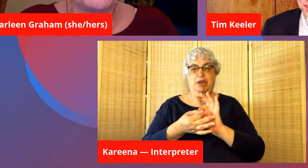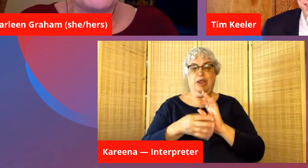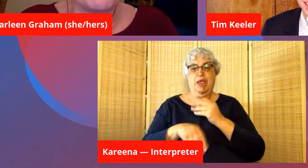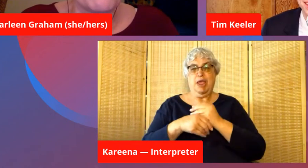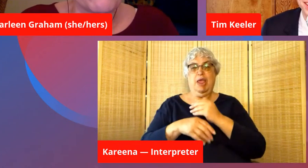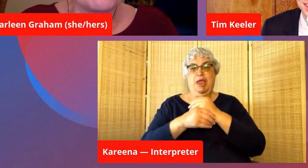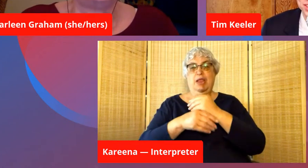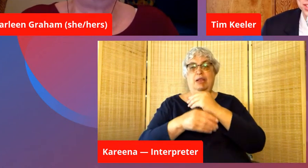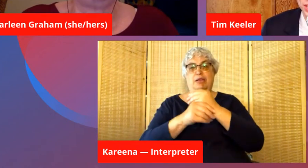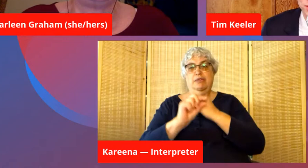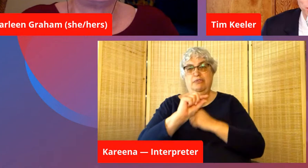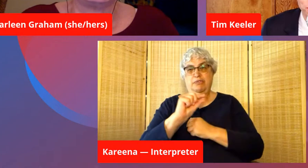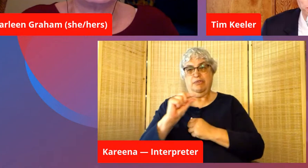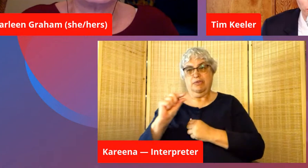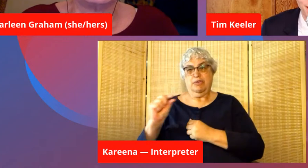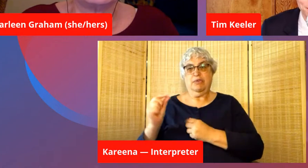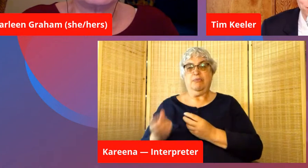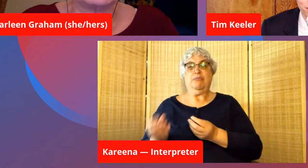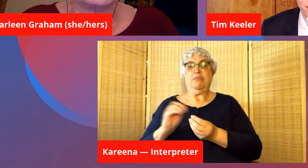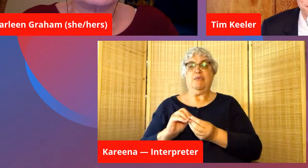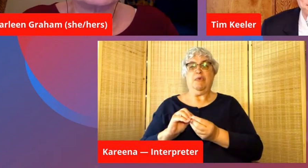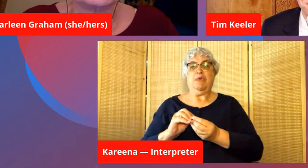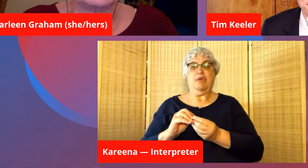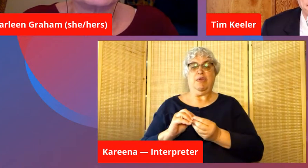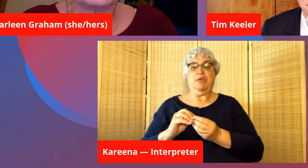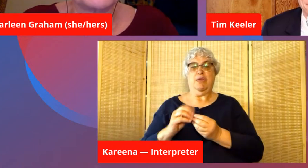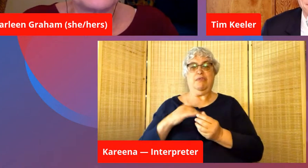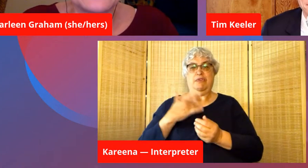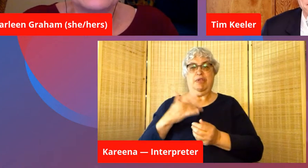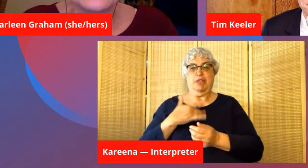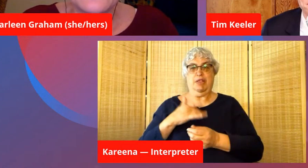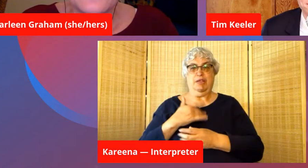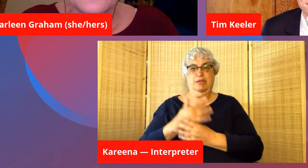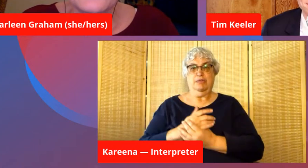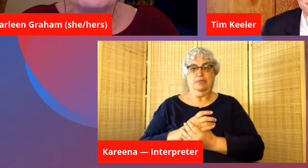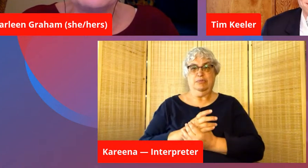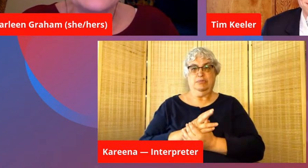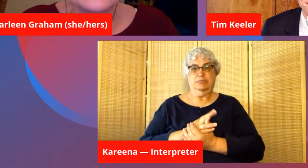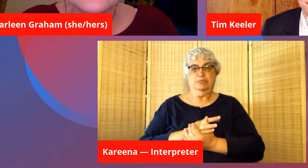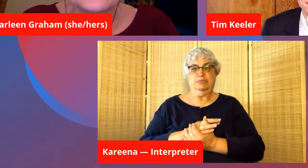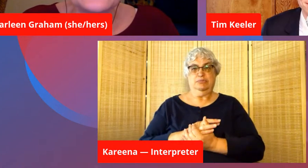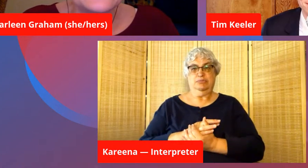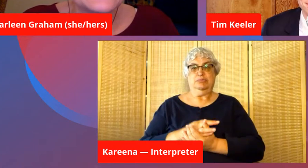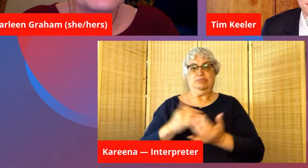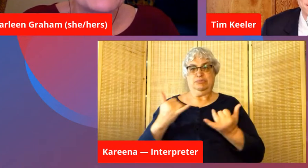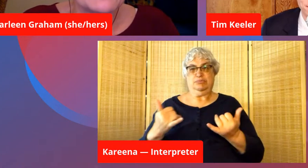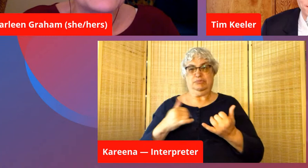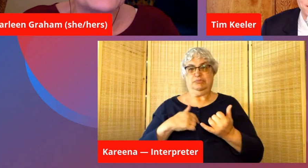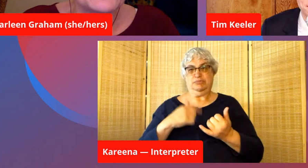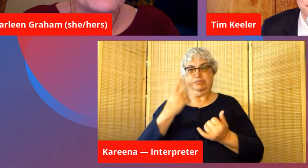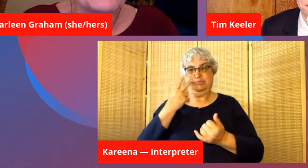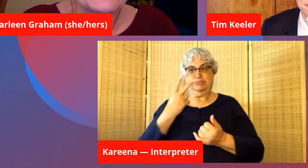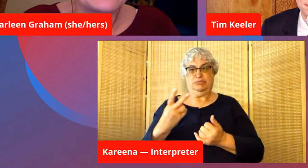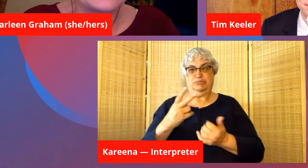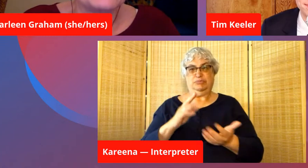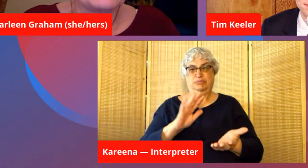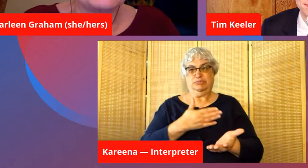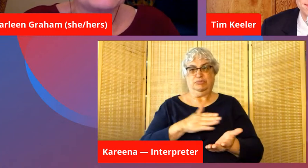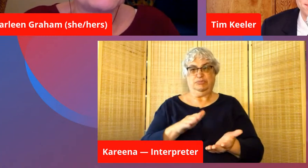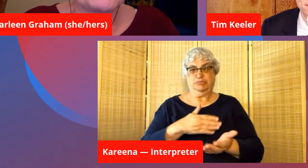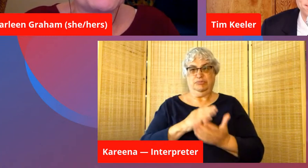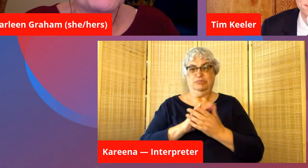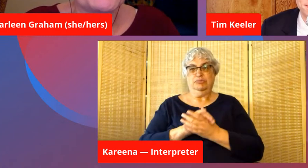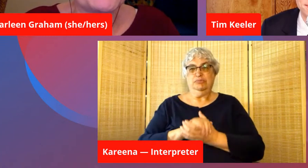couple notes here and there just to give it a little more atmosphere. Great. Let's take a look at this wonderful piece.